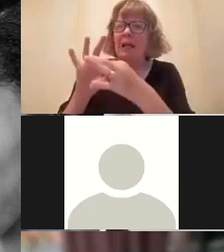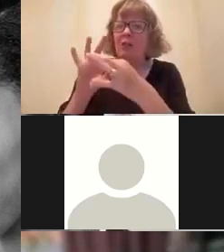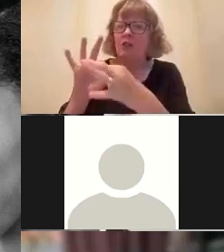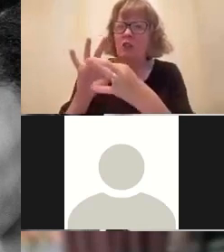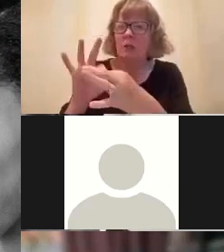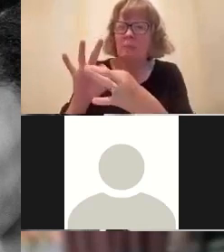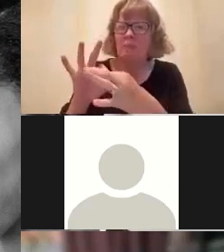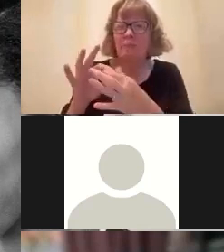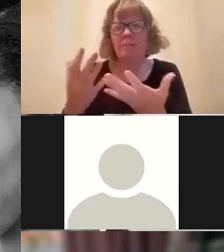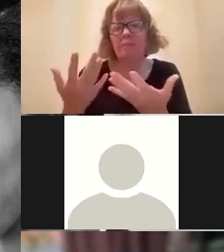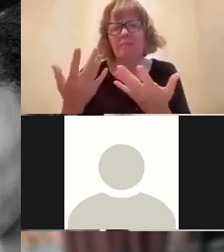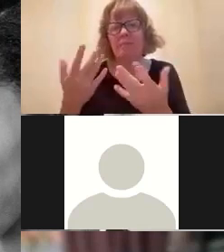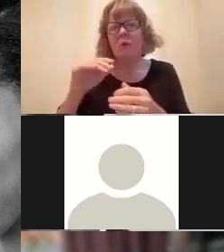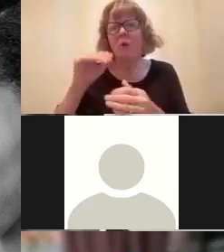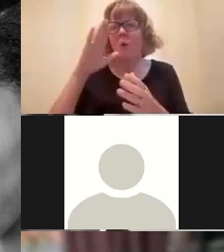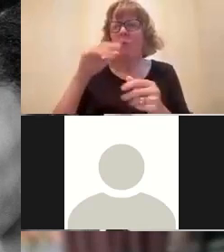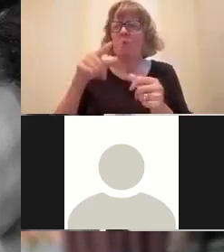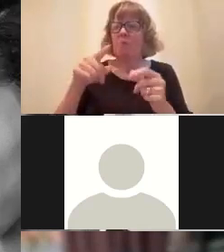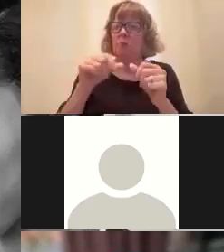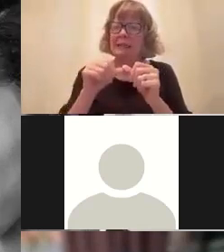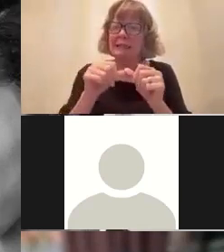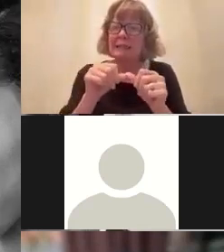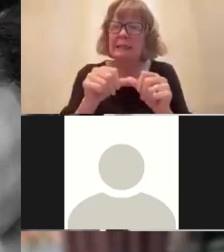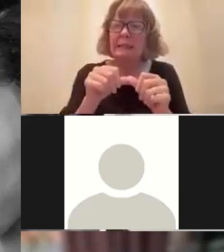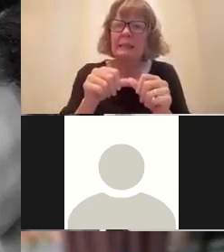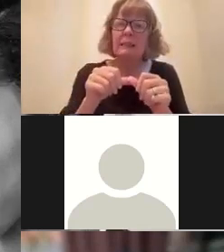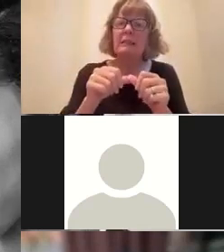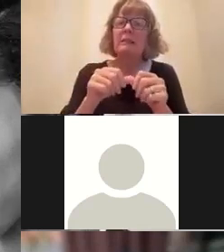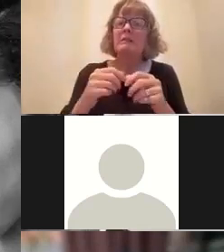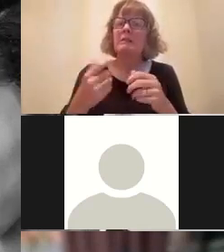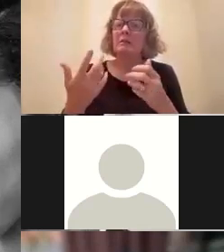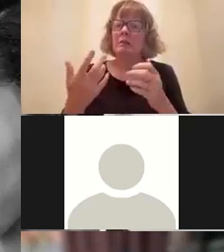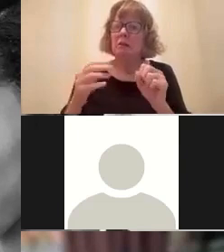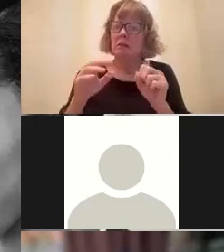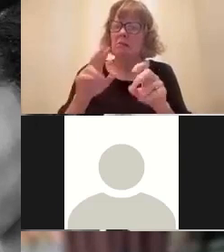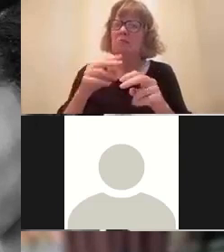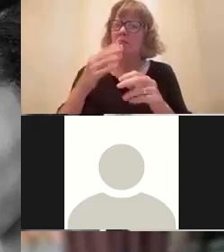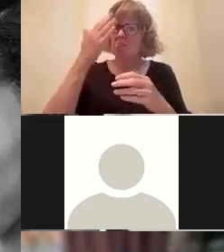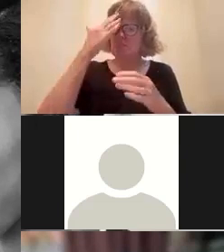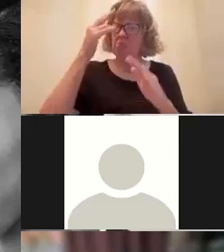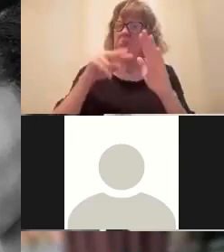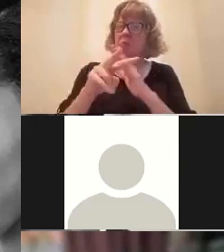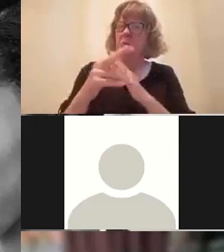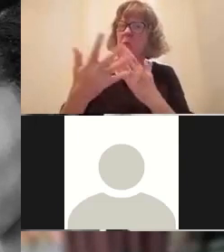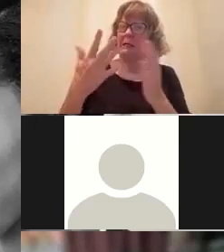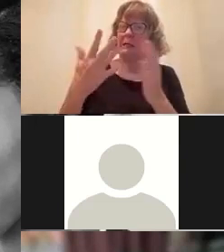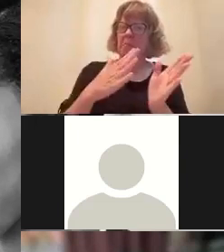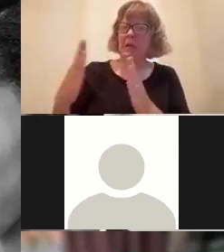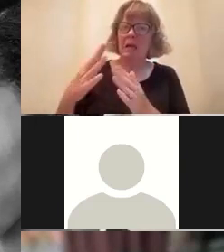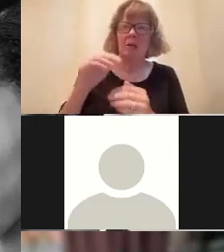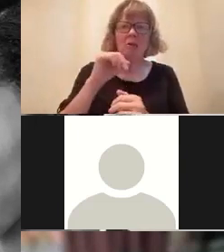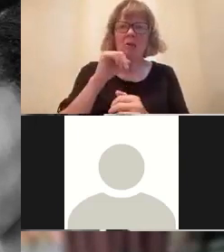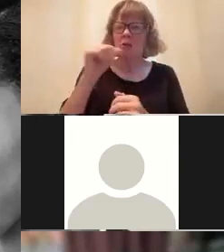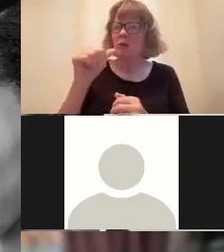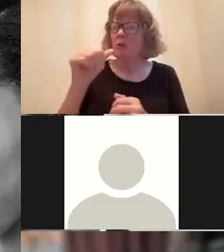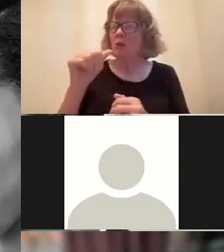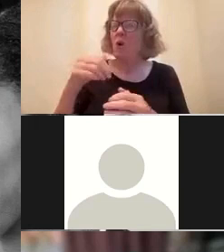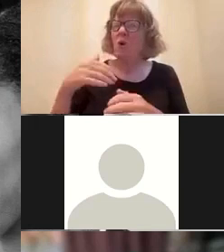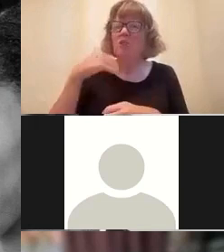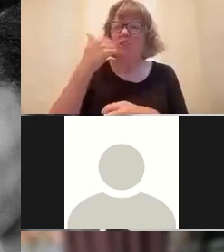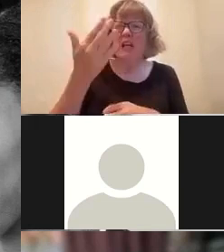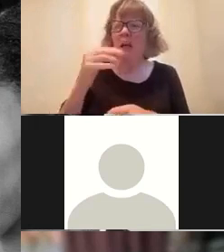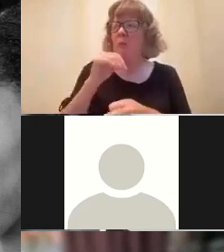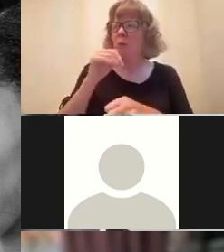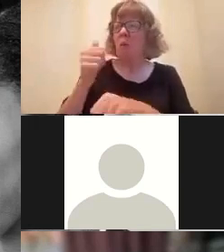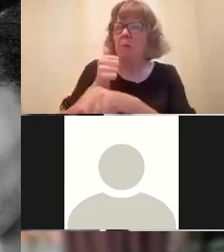to be consistent with them. We're going to be predictable, non-violent, non-shaming, non-blaming,